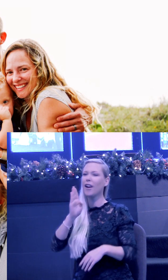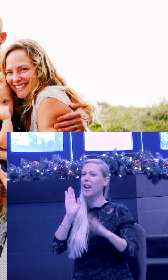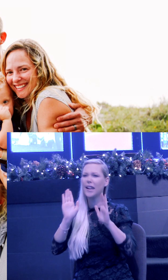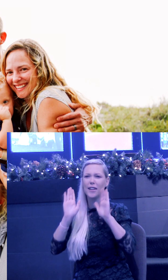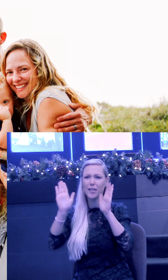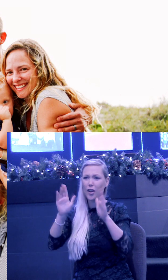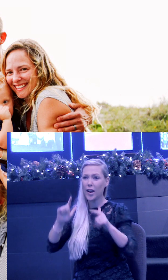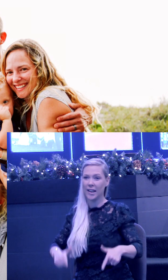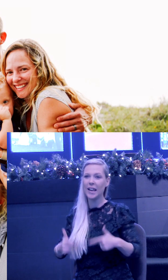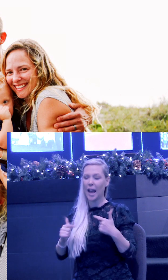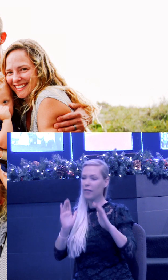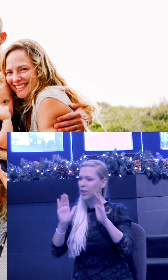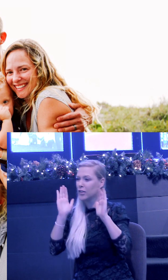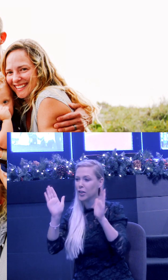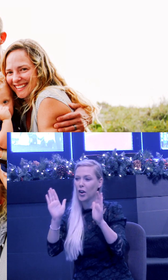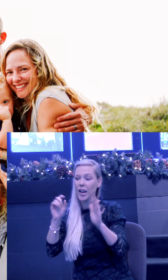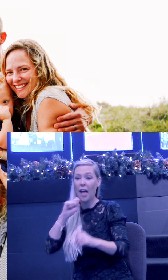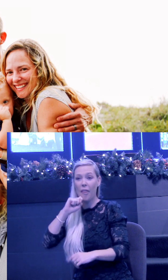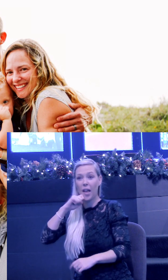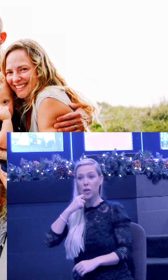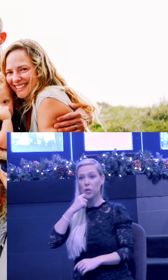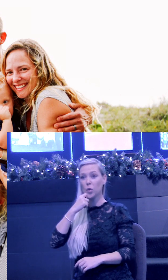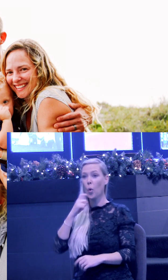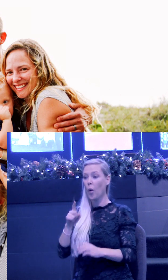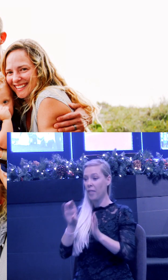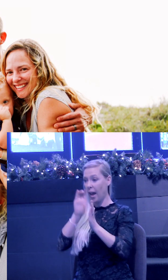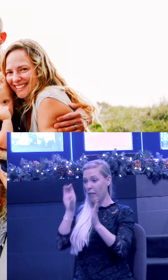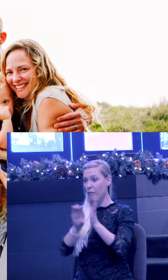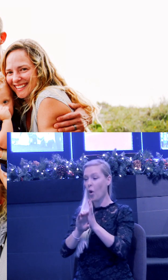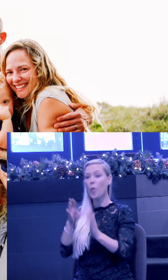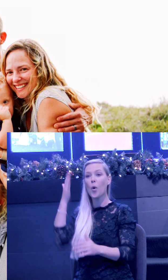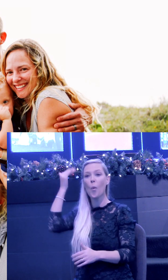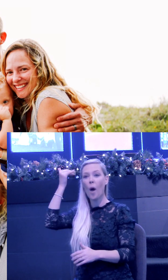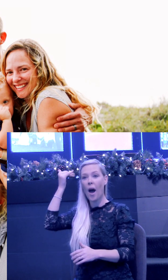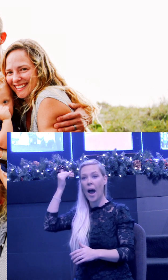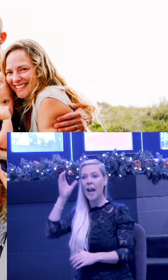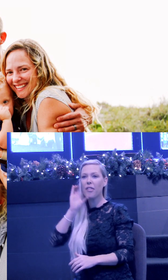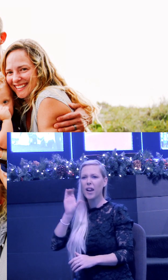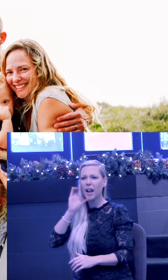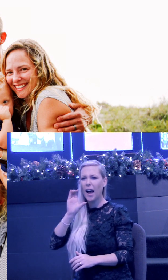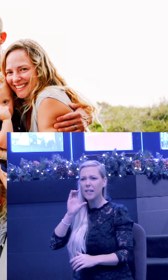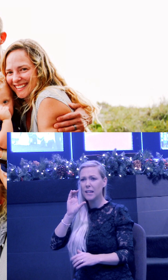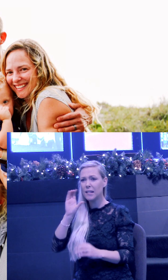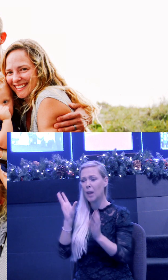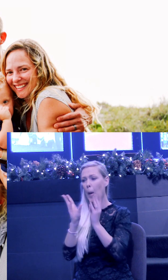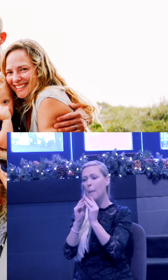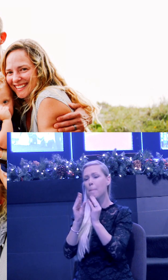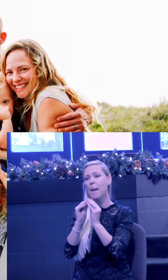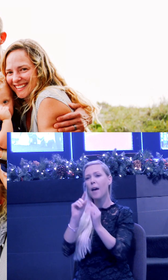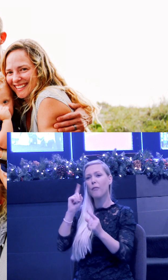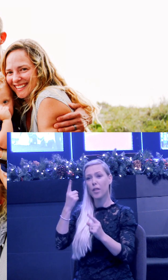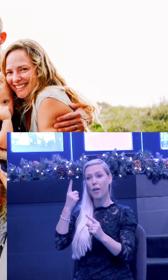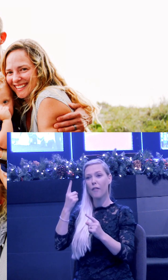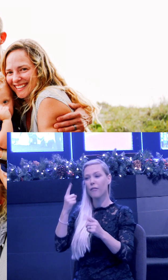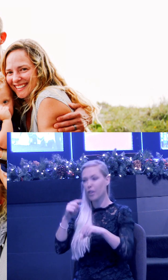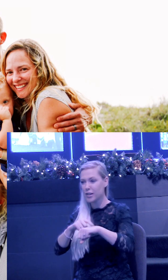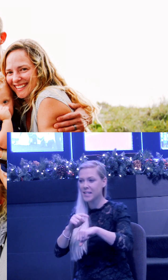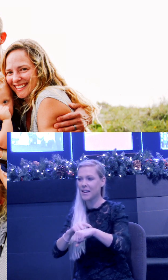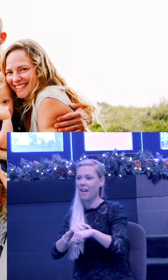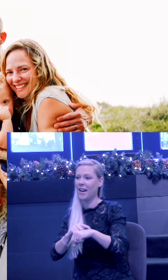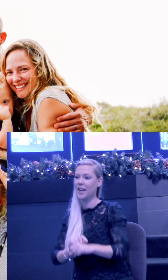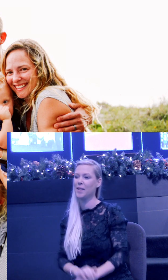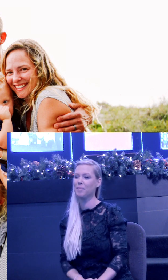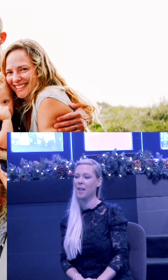thing about that photo for us is the first time the cousins ever met, because Steve and Danny, they live in Phoenix, and it's so expensive for them to